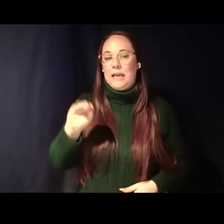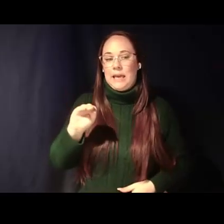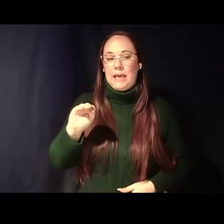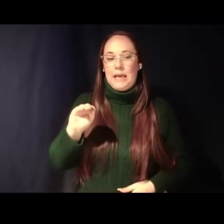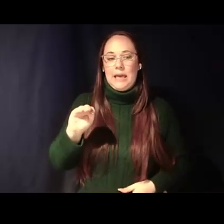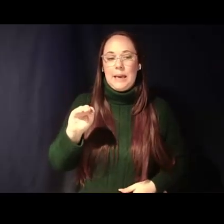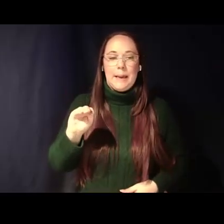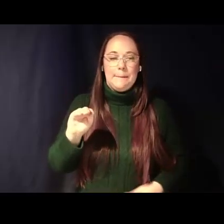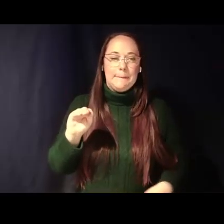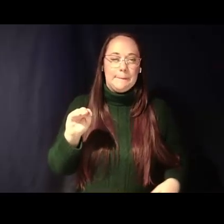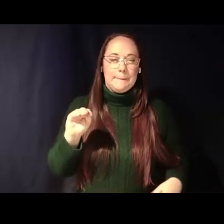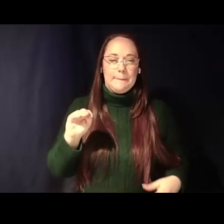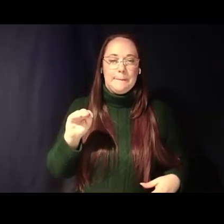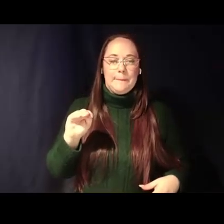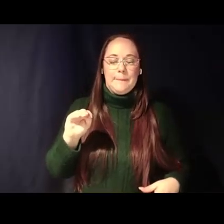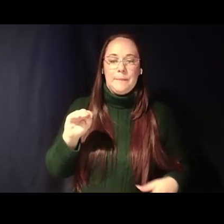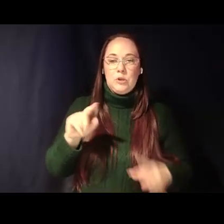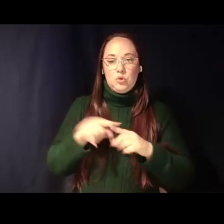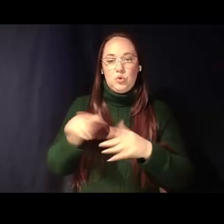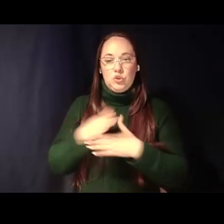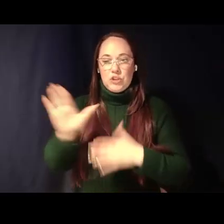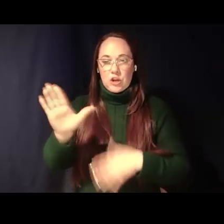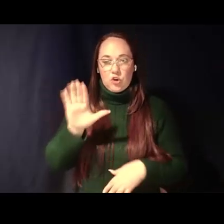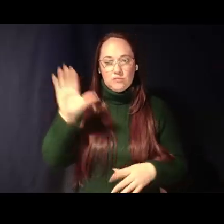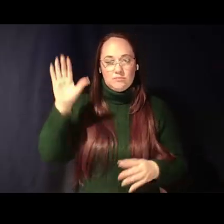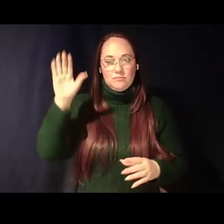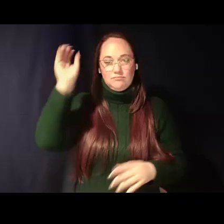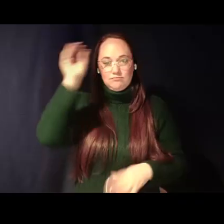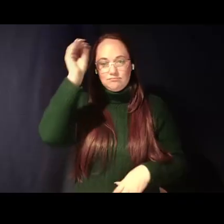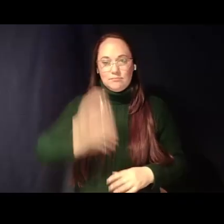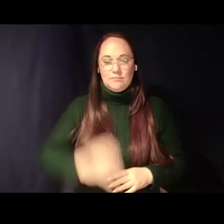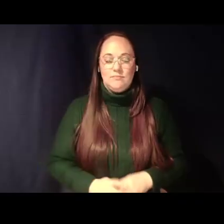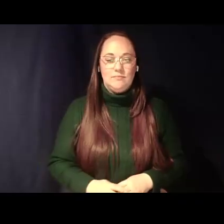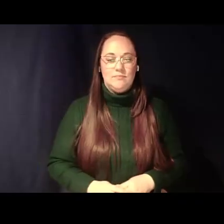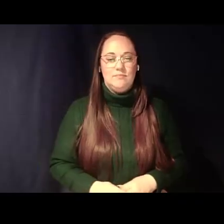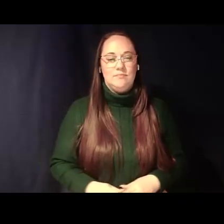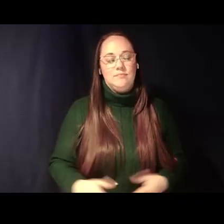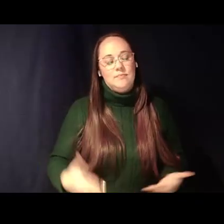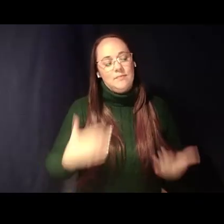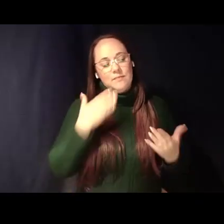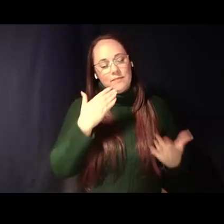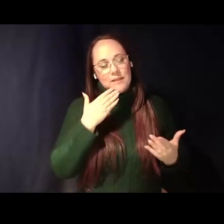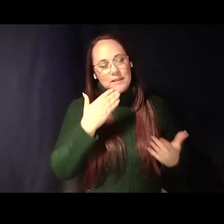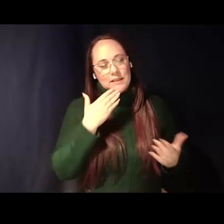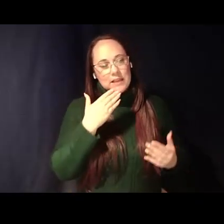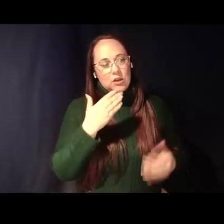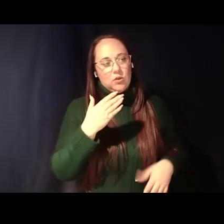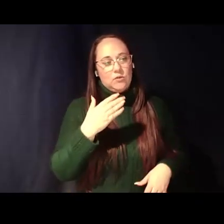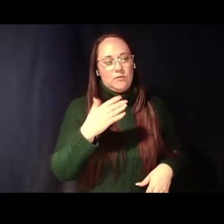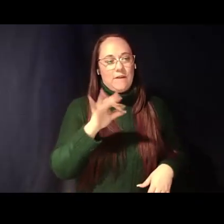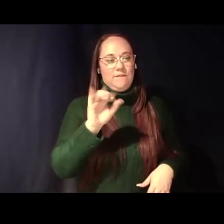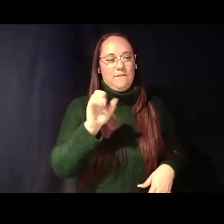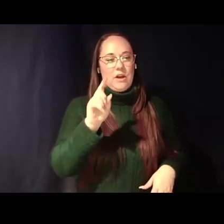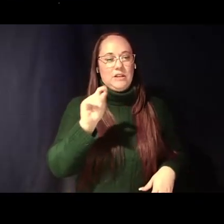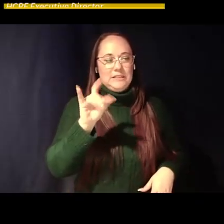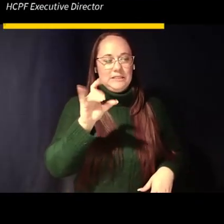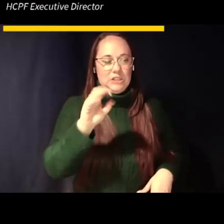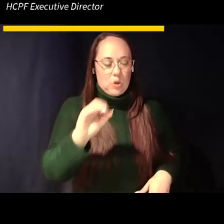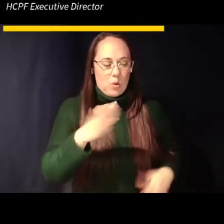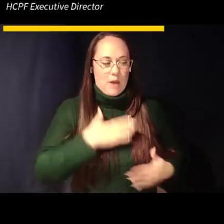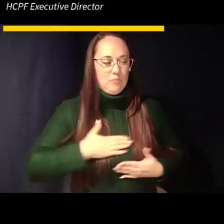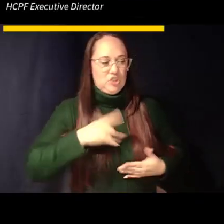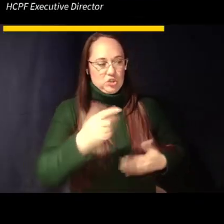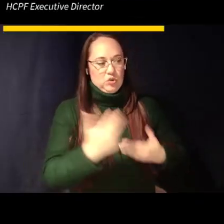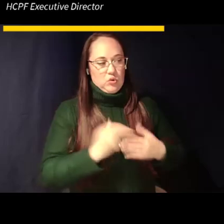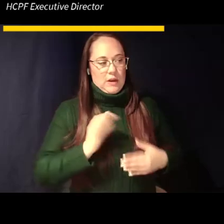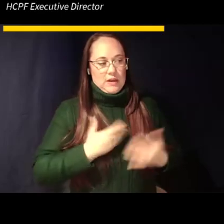to share some thoughts. It's Director Ferrantino, that I really appreciate you joining us today